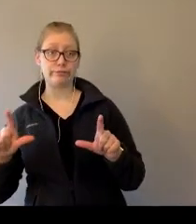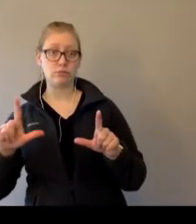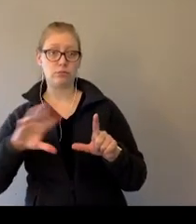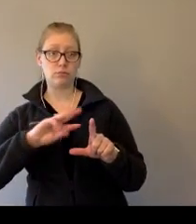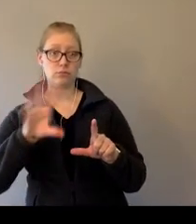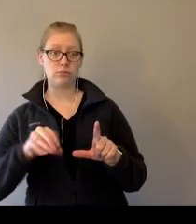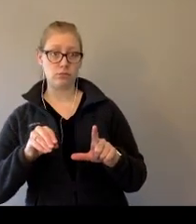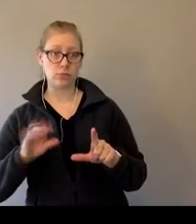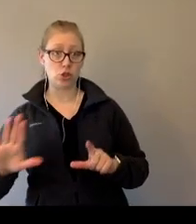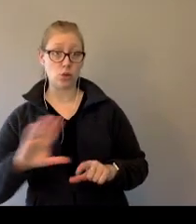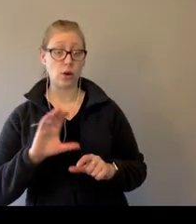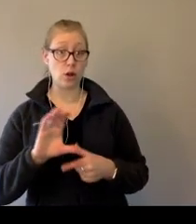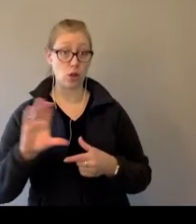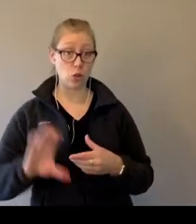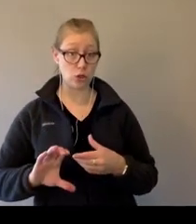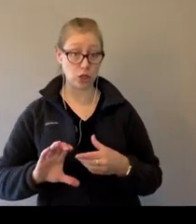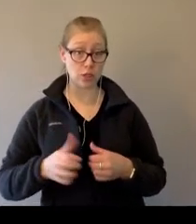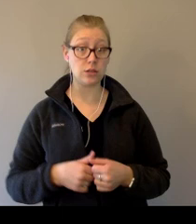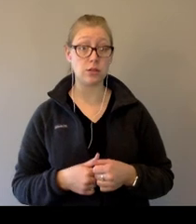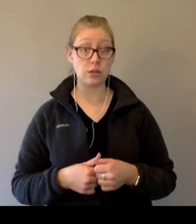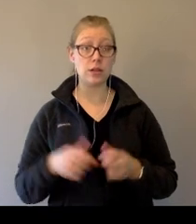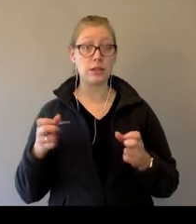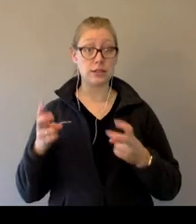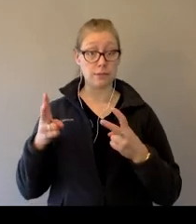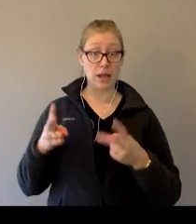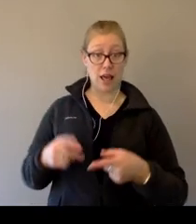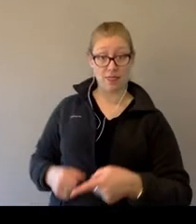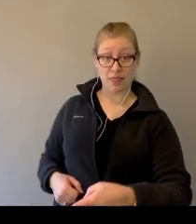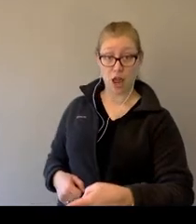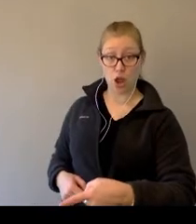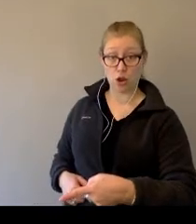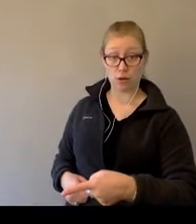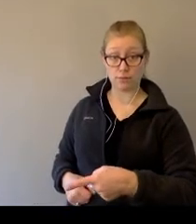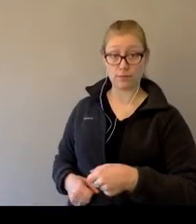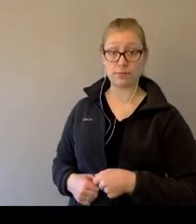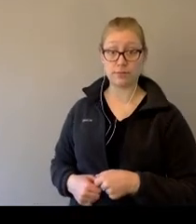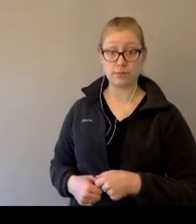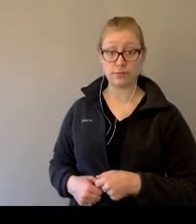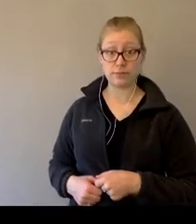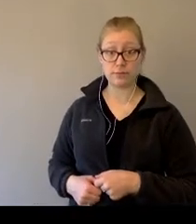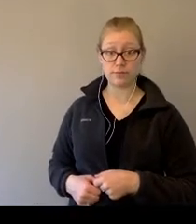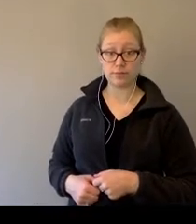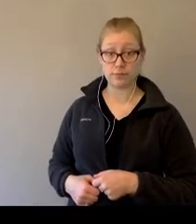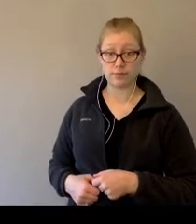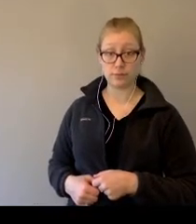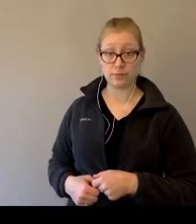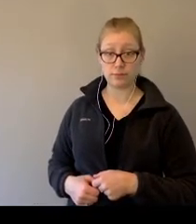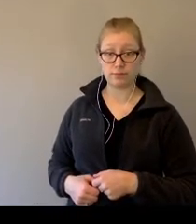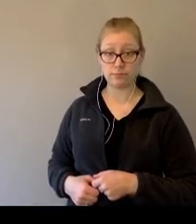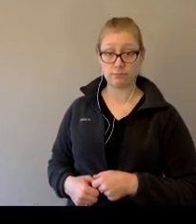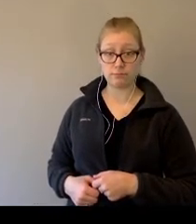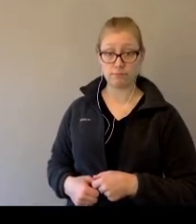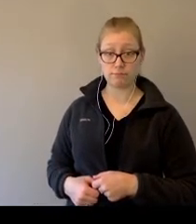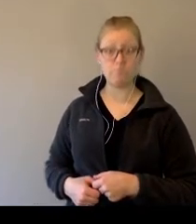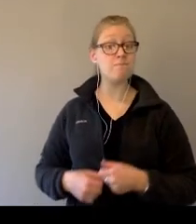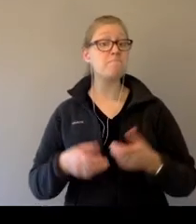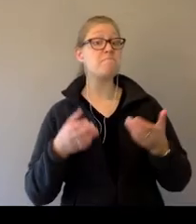find it titled Lesson 6, Outline Body, Counterclaims, Rebuttals, and Outline Conclusion.